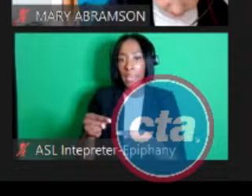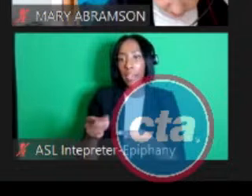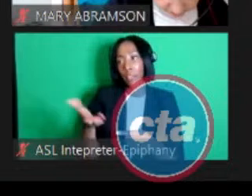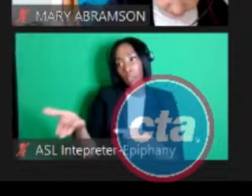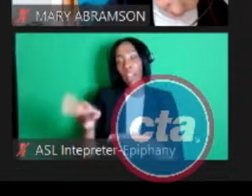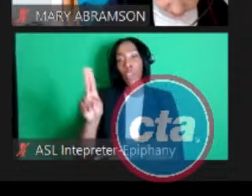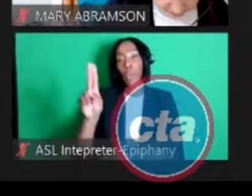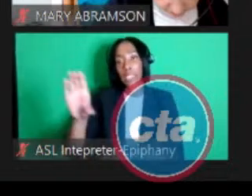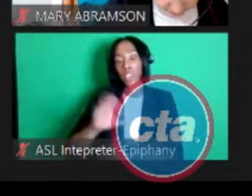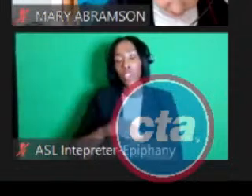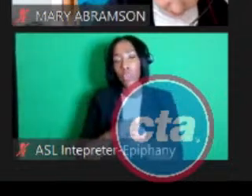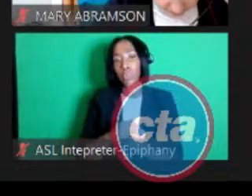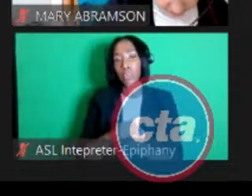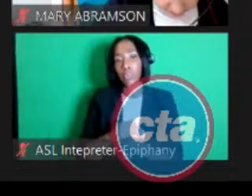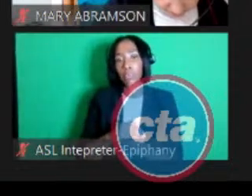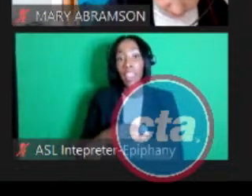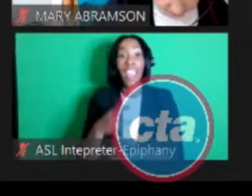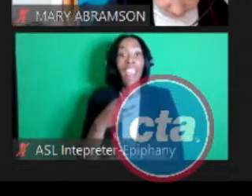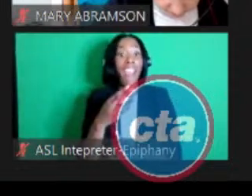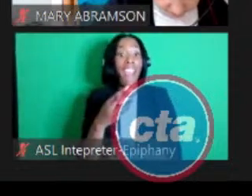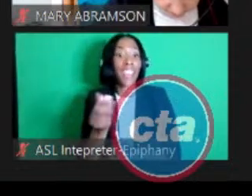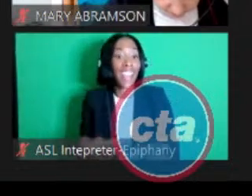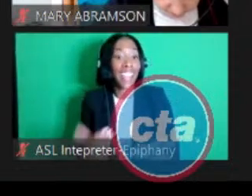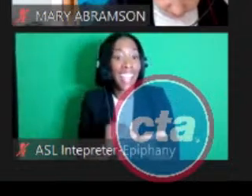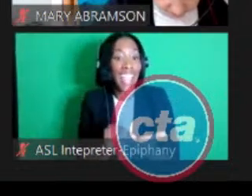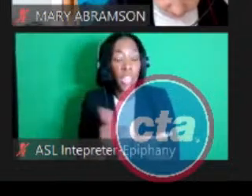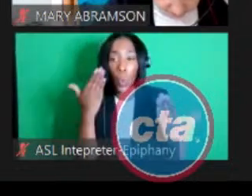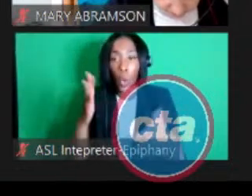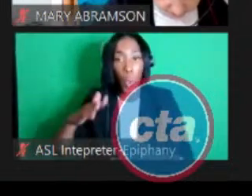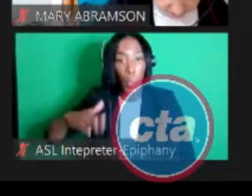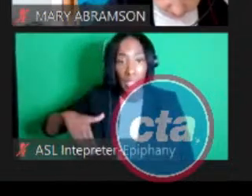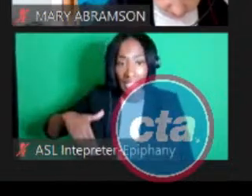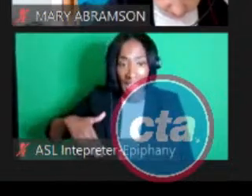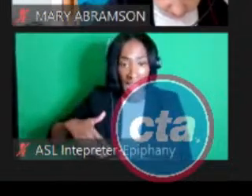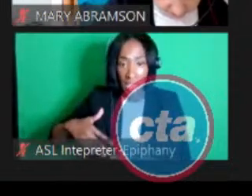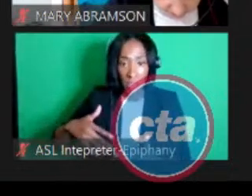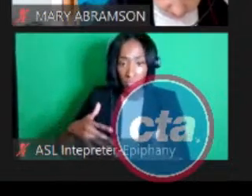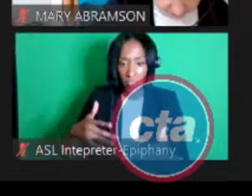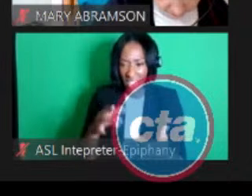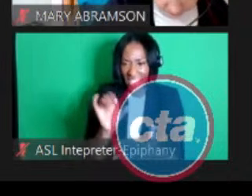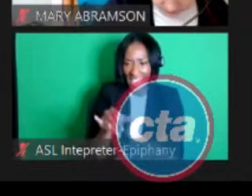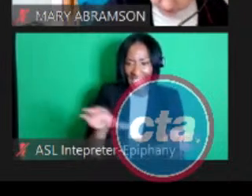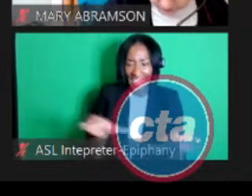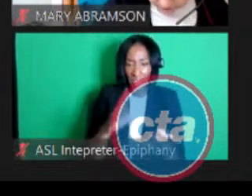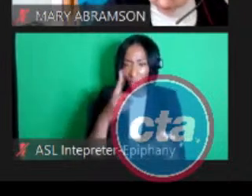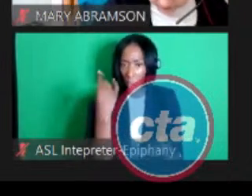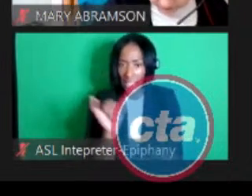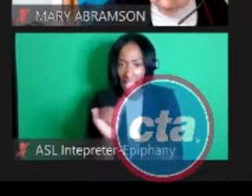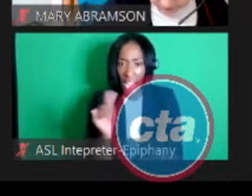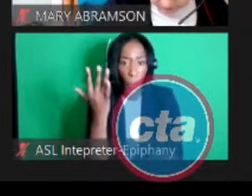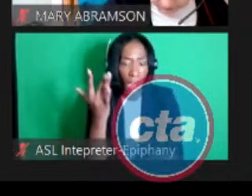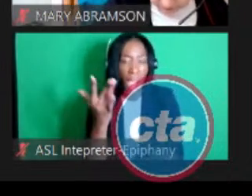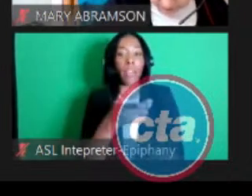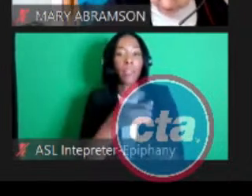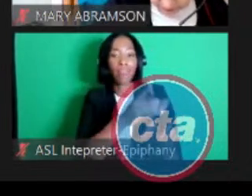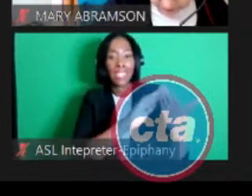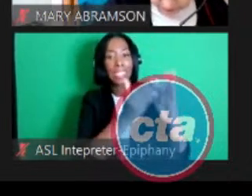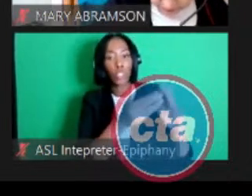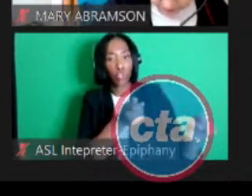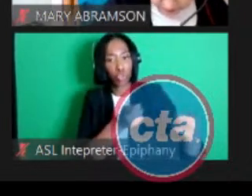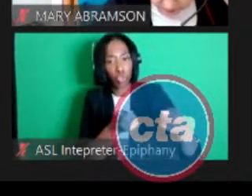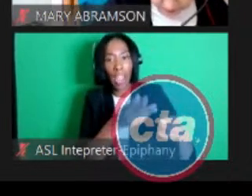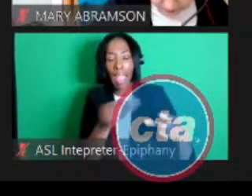the United Center. And again, we don't know yet what First Amendment activity will look like because that's being controlled by the city and by